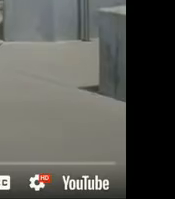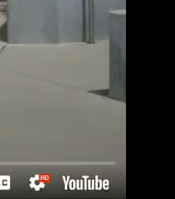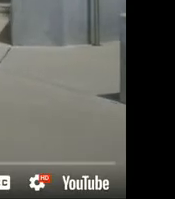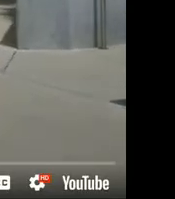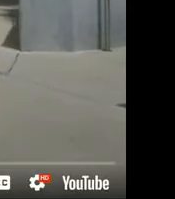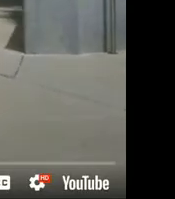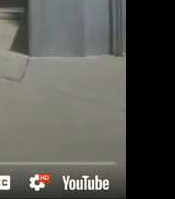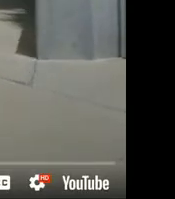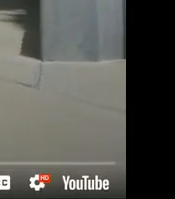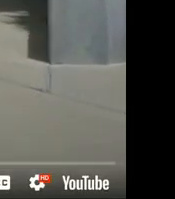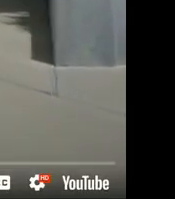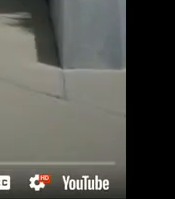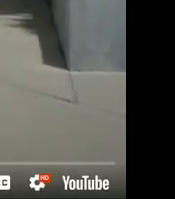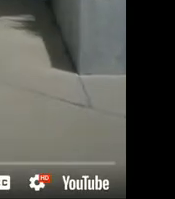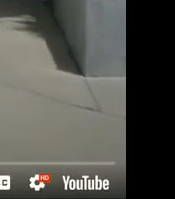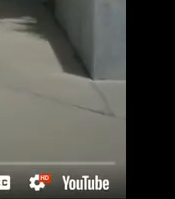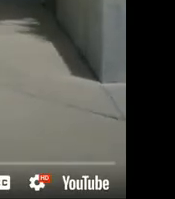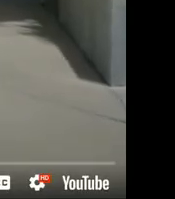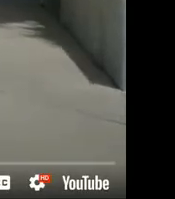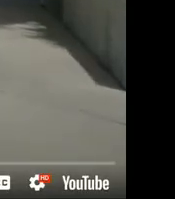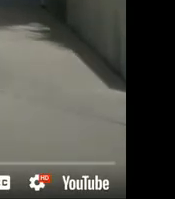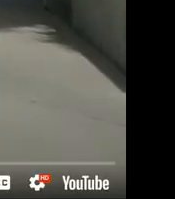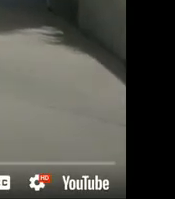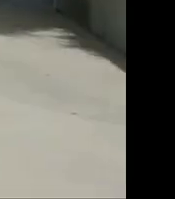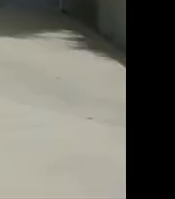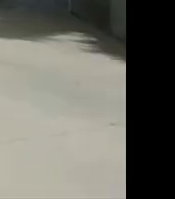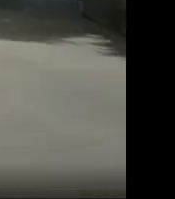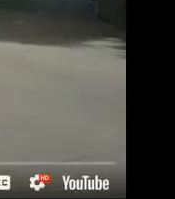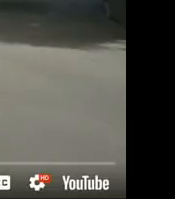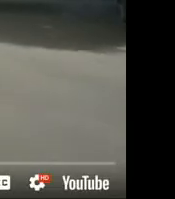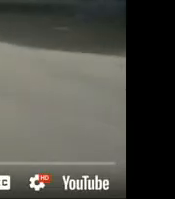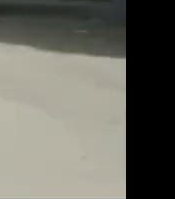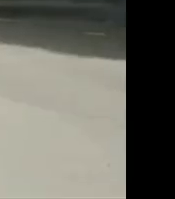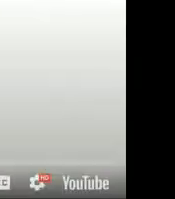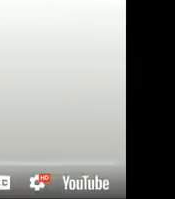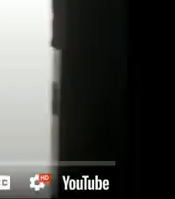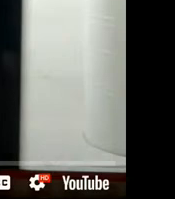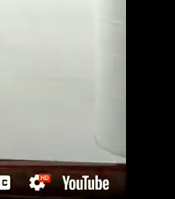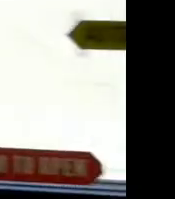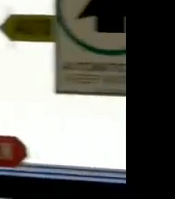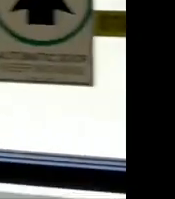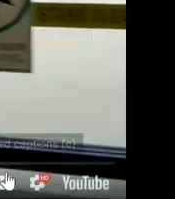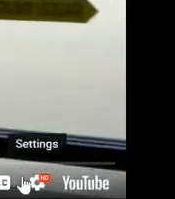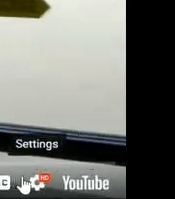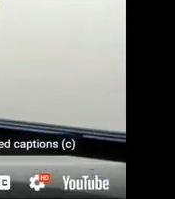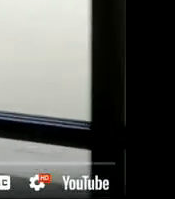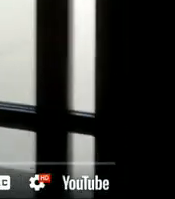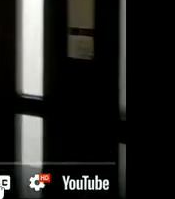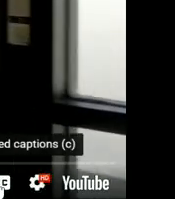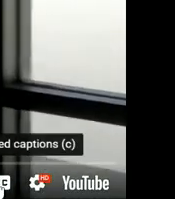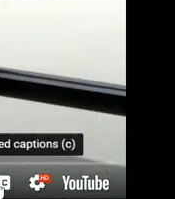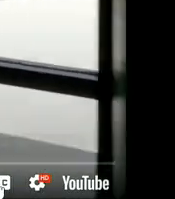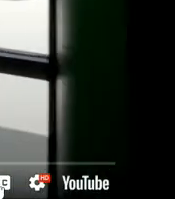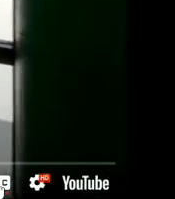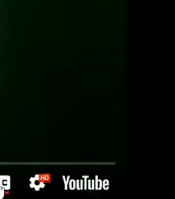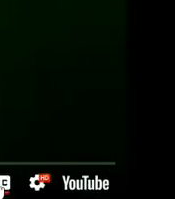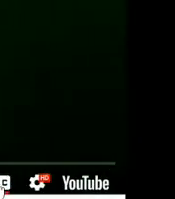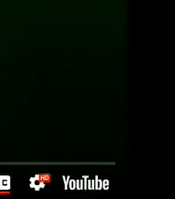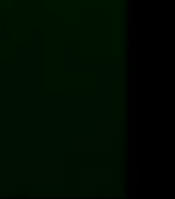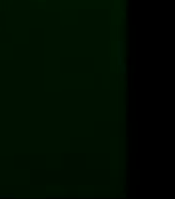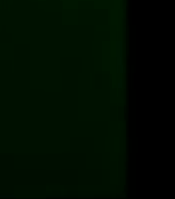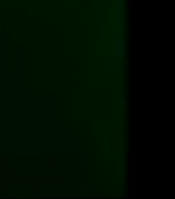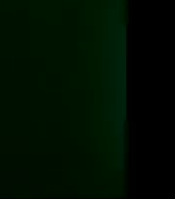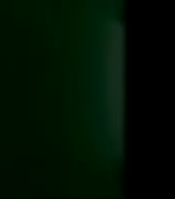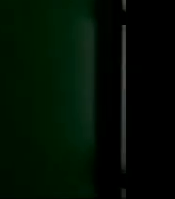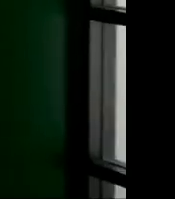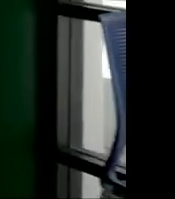that community college was never in my plan. But as senior year rolled around and I found myself lost in an overwhelming spiral of anxiety, the idea of what I thought I